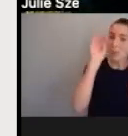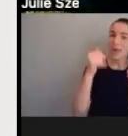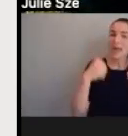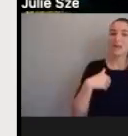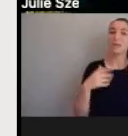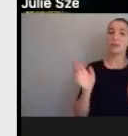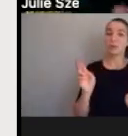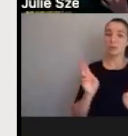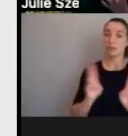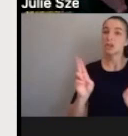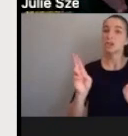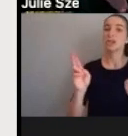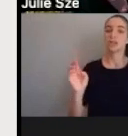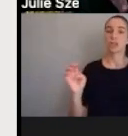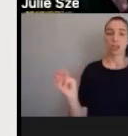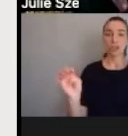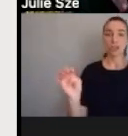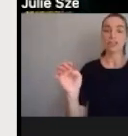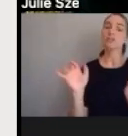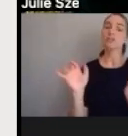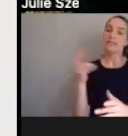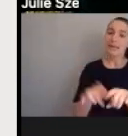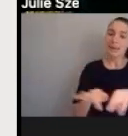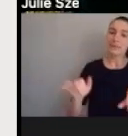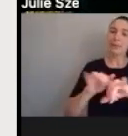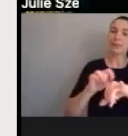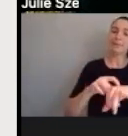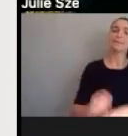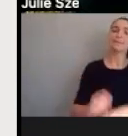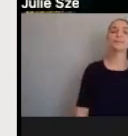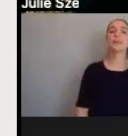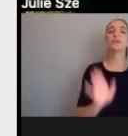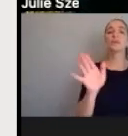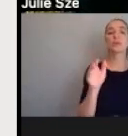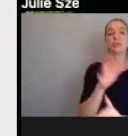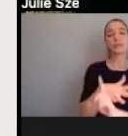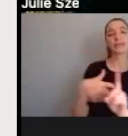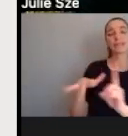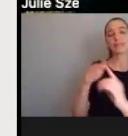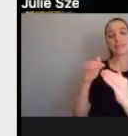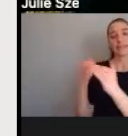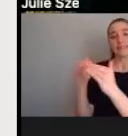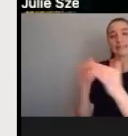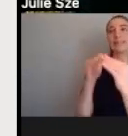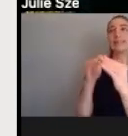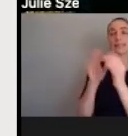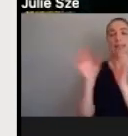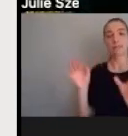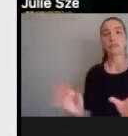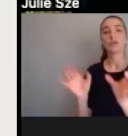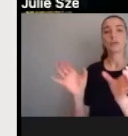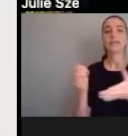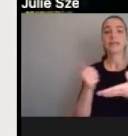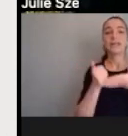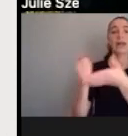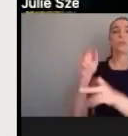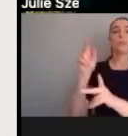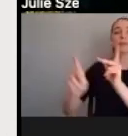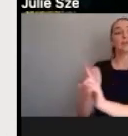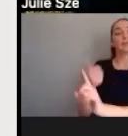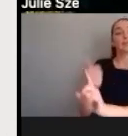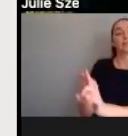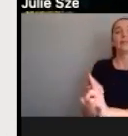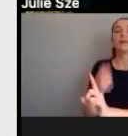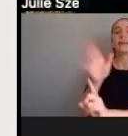so climate justice movements, um, envision and act upon this politics of a non-naive radical hope to build on capacious